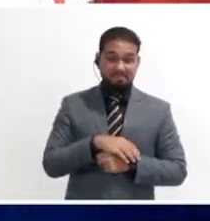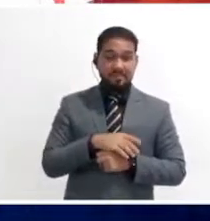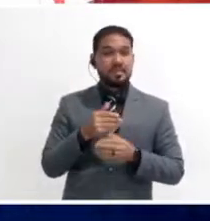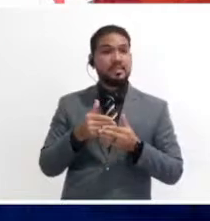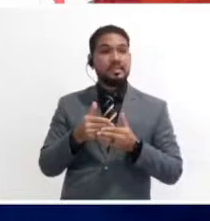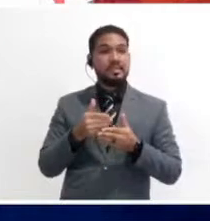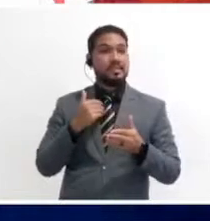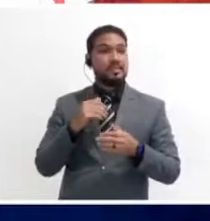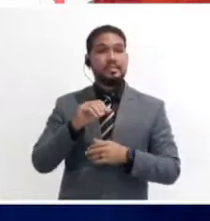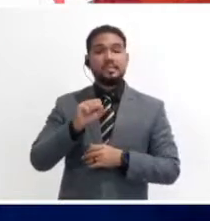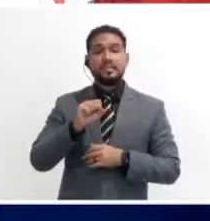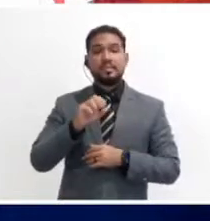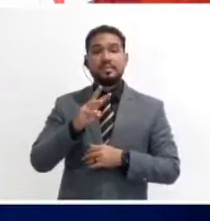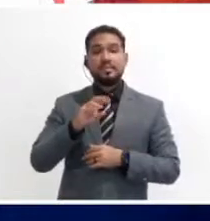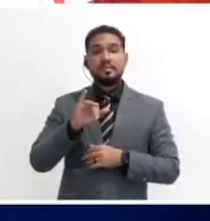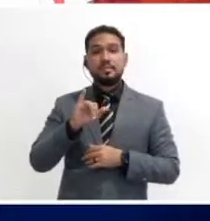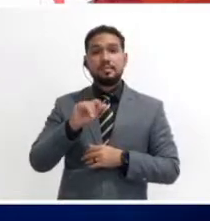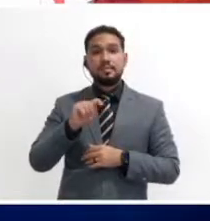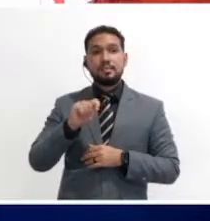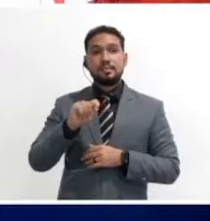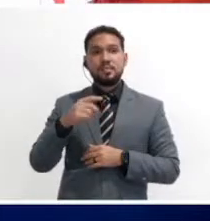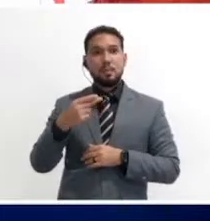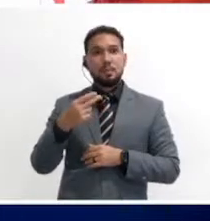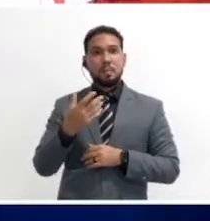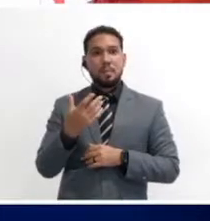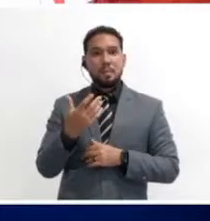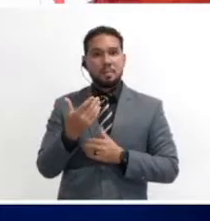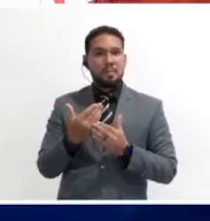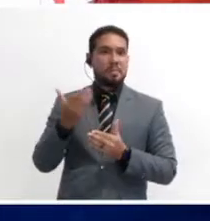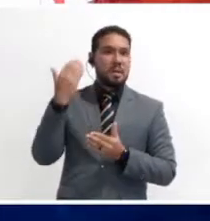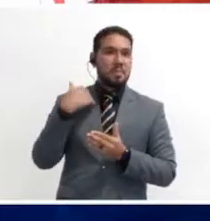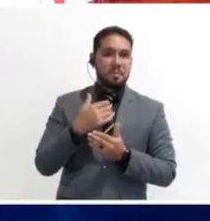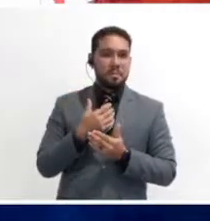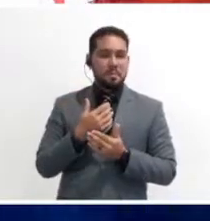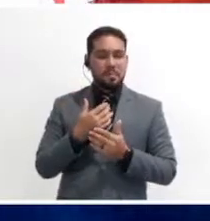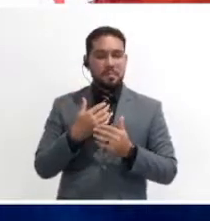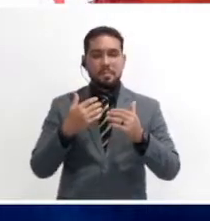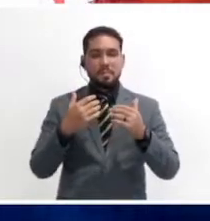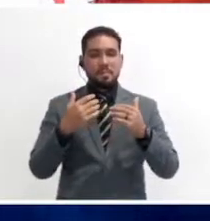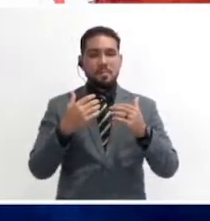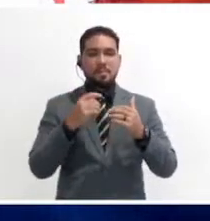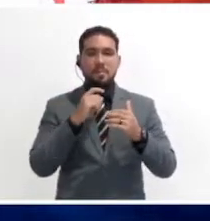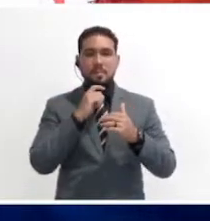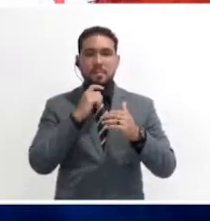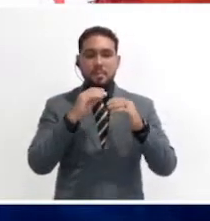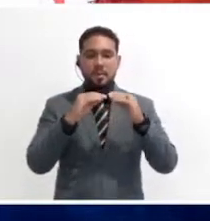flip chip and laminate substrate processing, processor packaging.